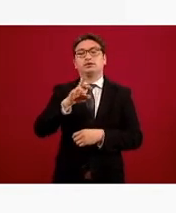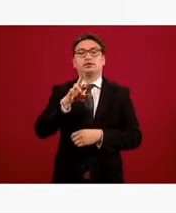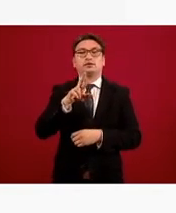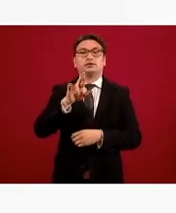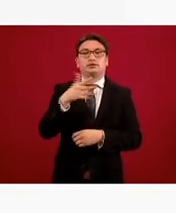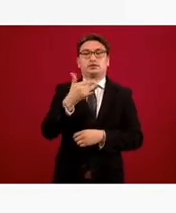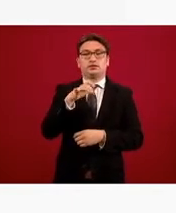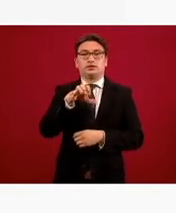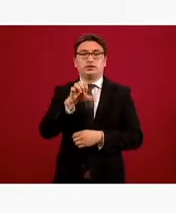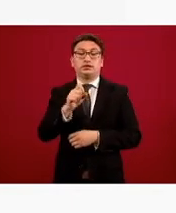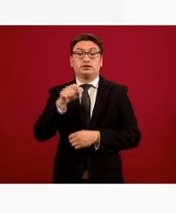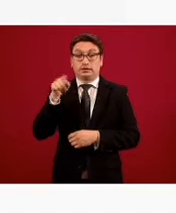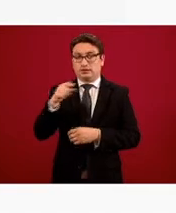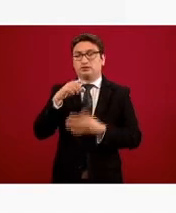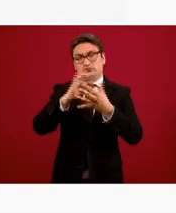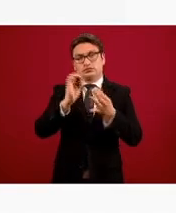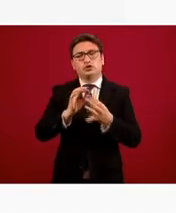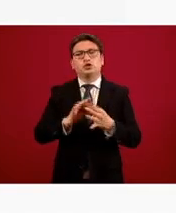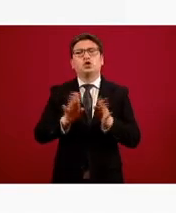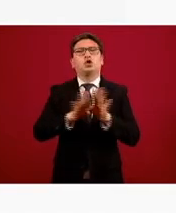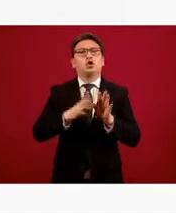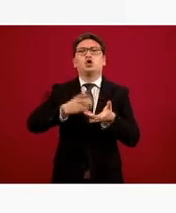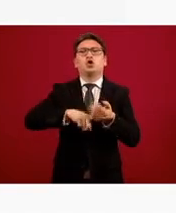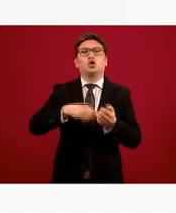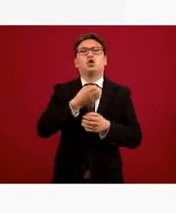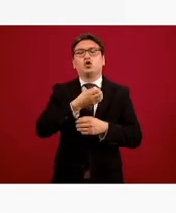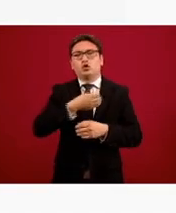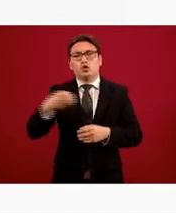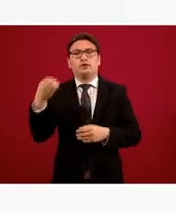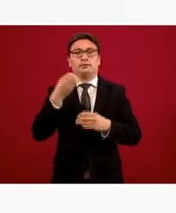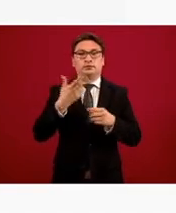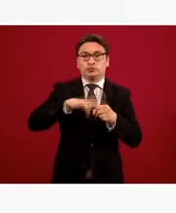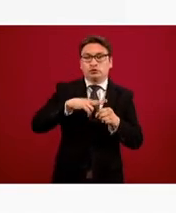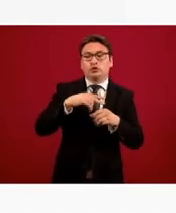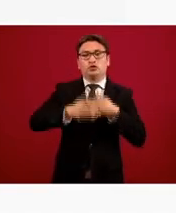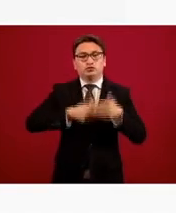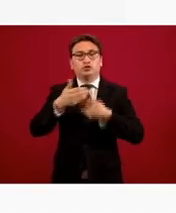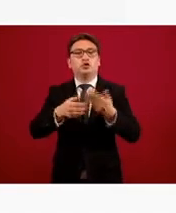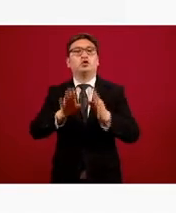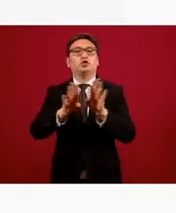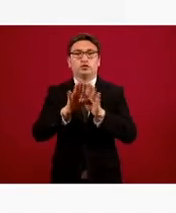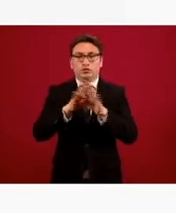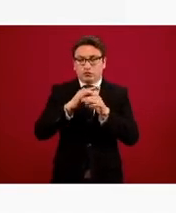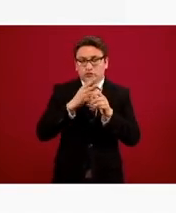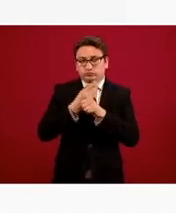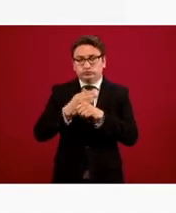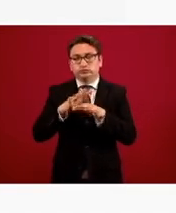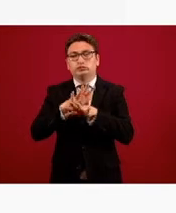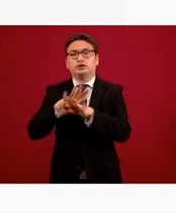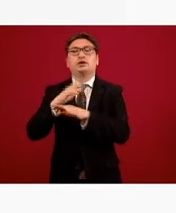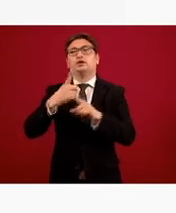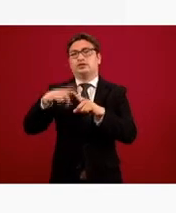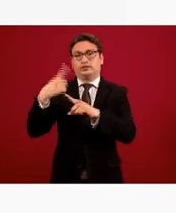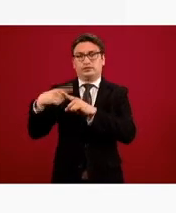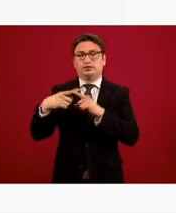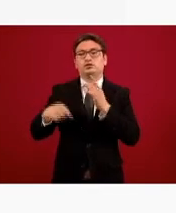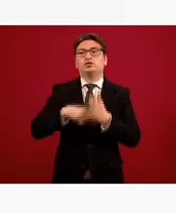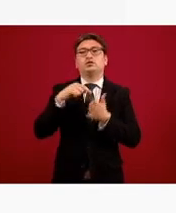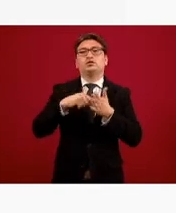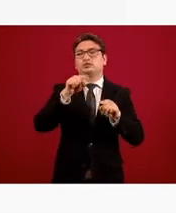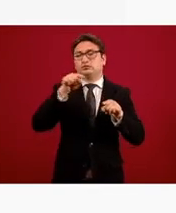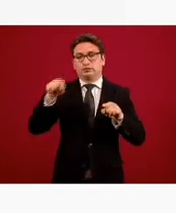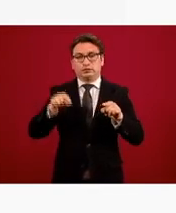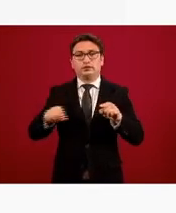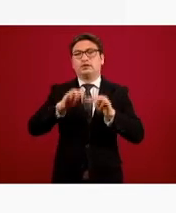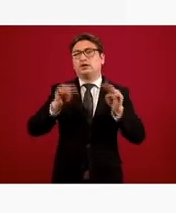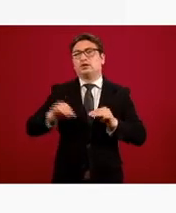4.58% are intubated patients. Today, Dr. José Luis Terán will be sharing with us some